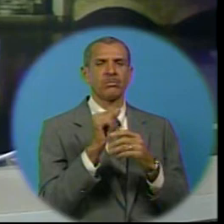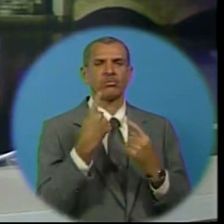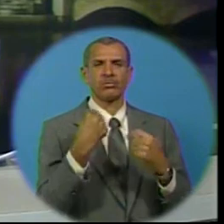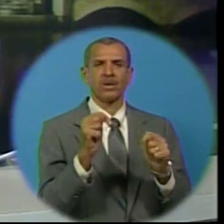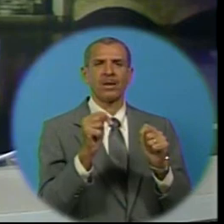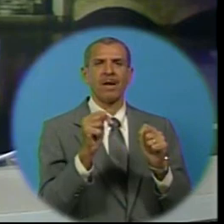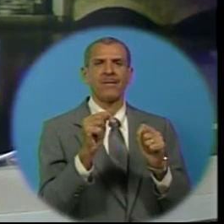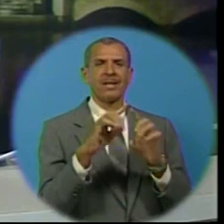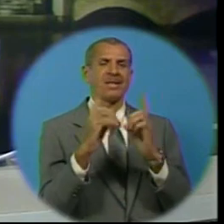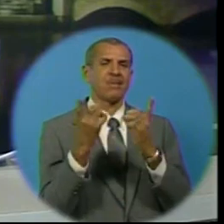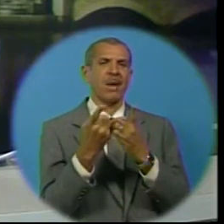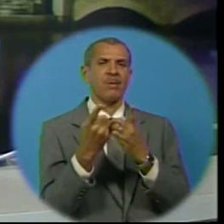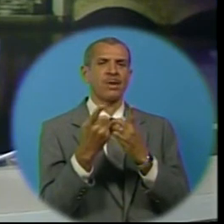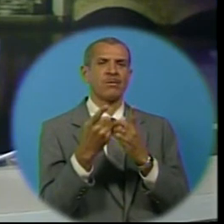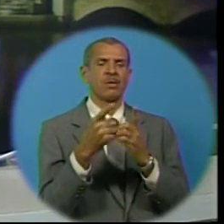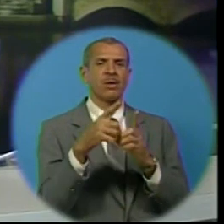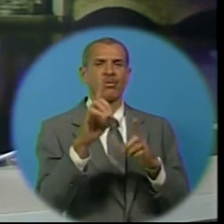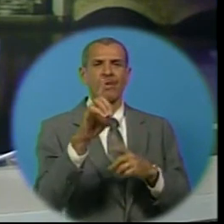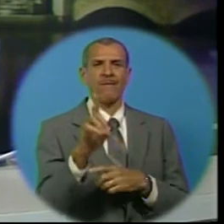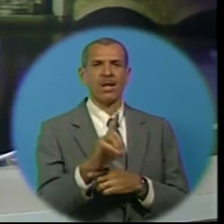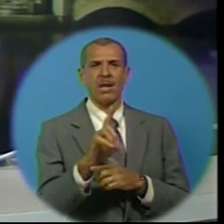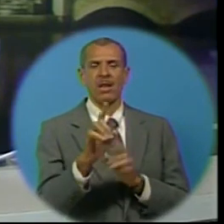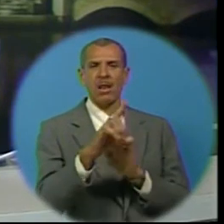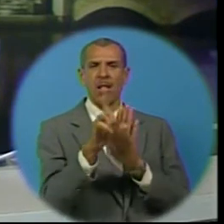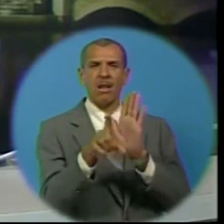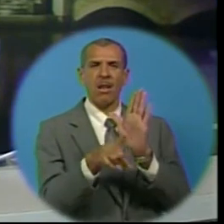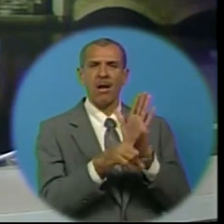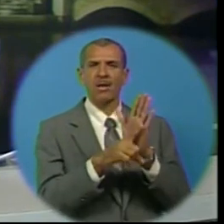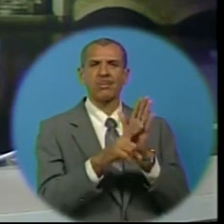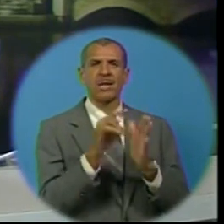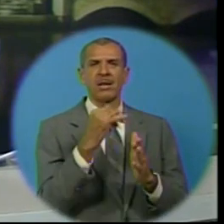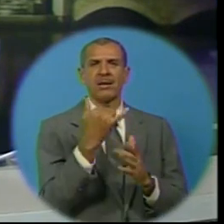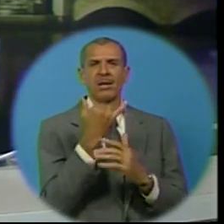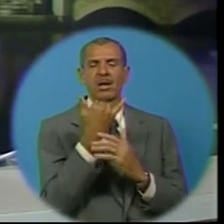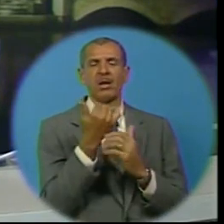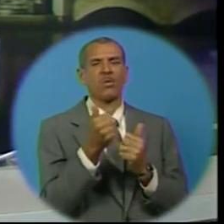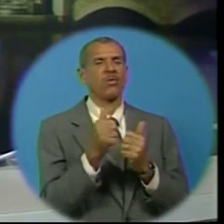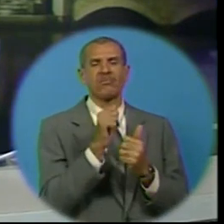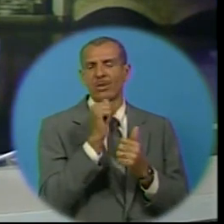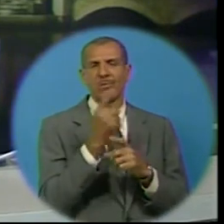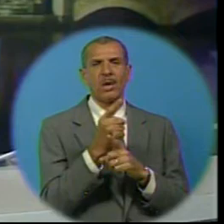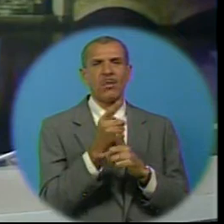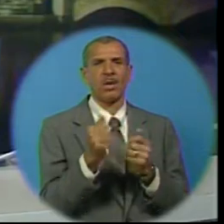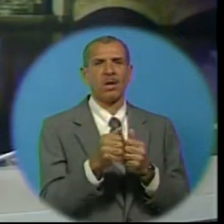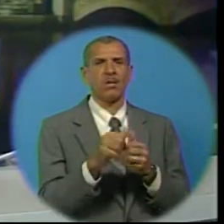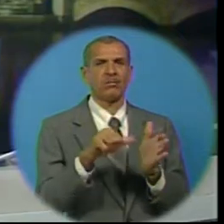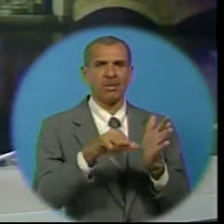drafting important labour laws, but he believes that they are irrelevant without enforcement.